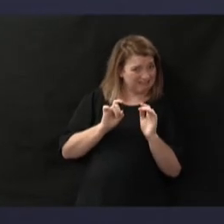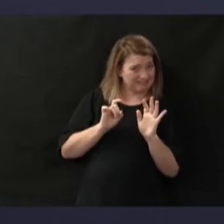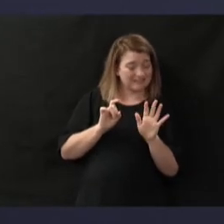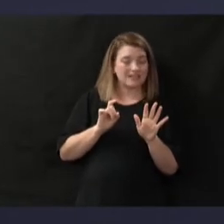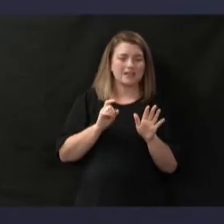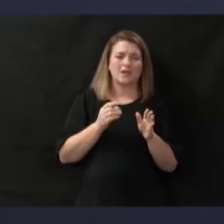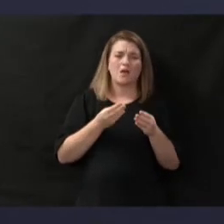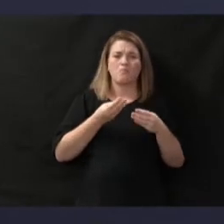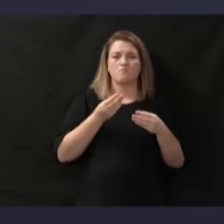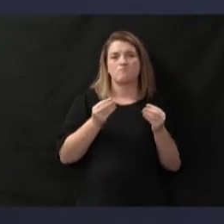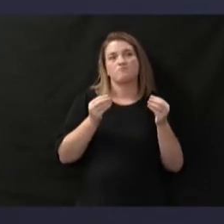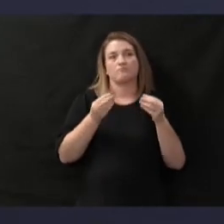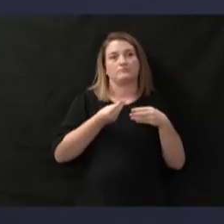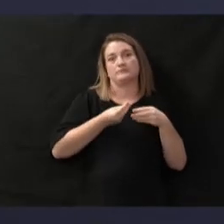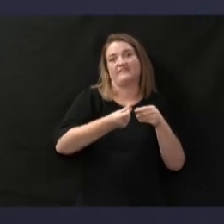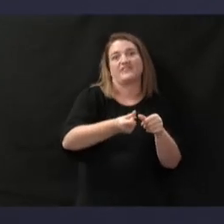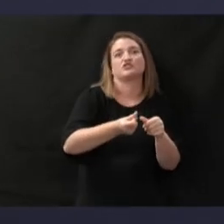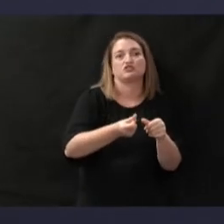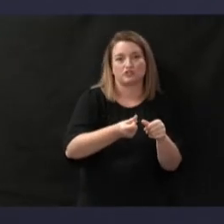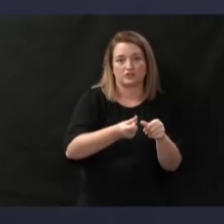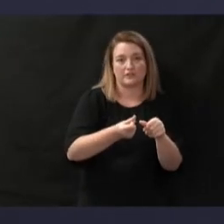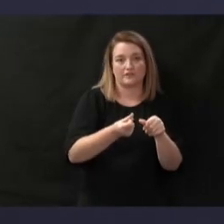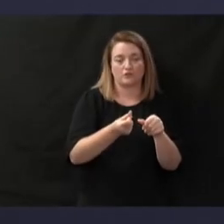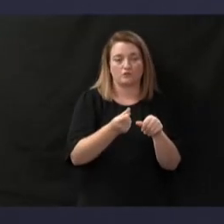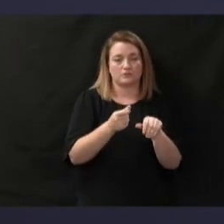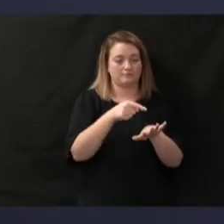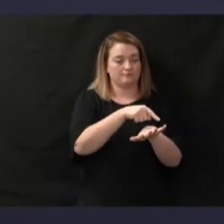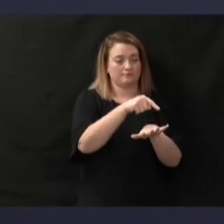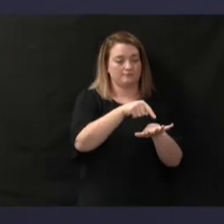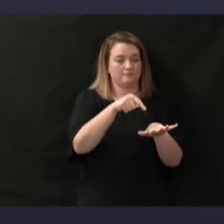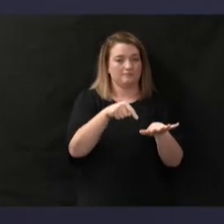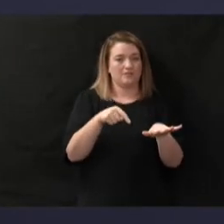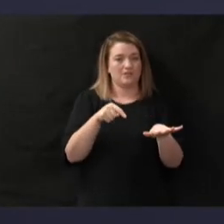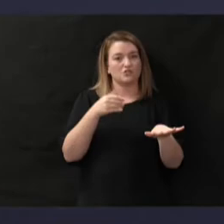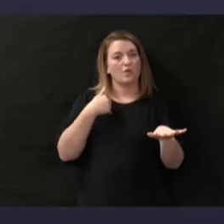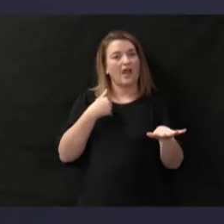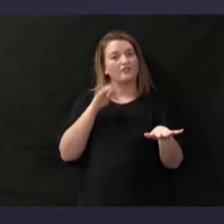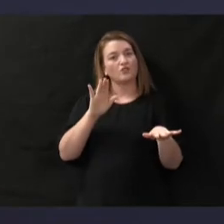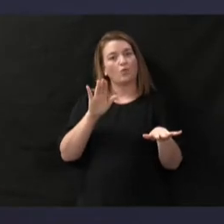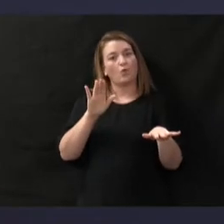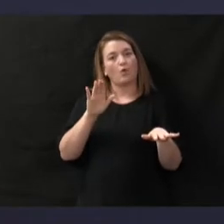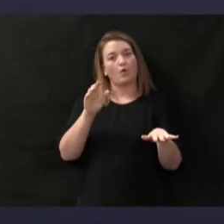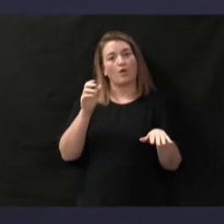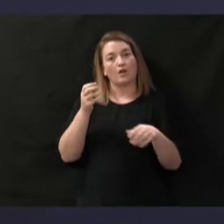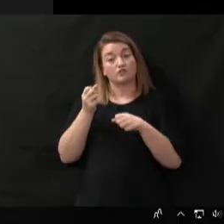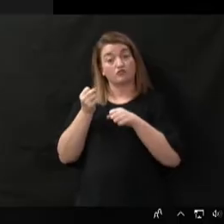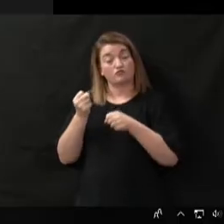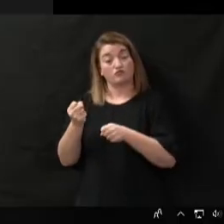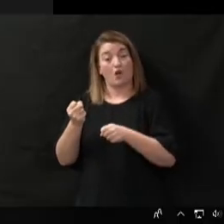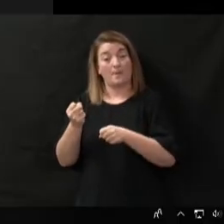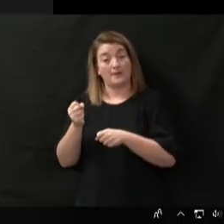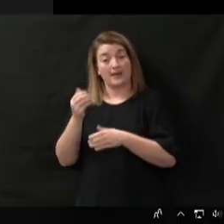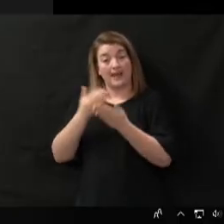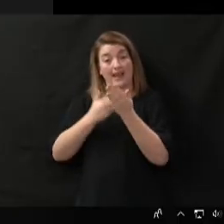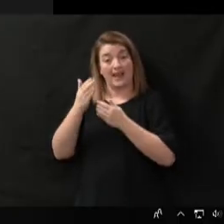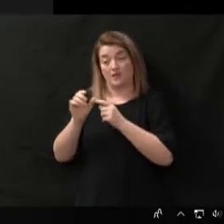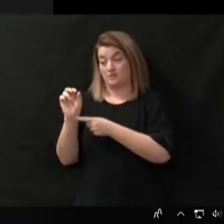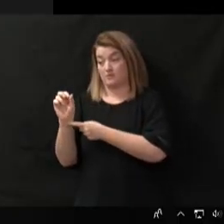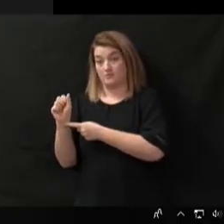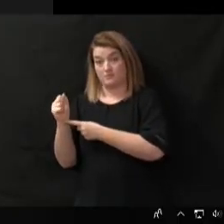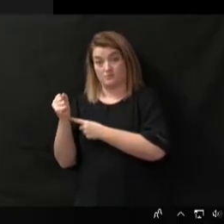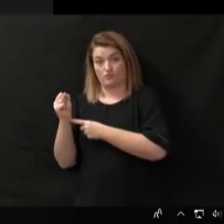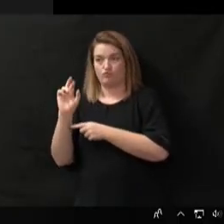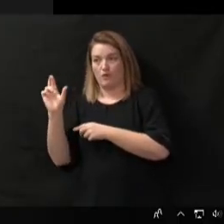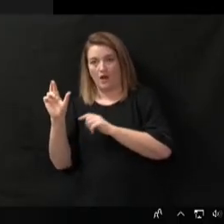on this one because you have your dominant hand with the pencil in it ready to write the sentence. So if you don't have to